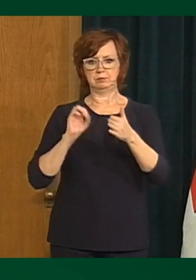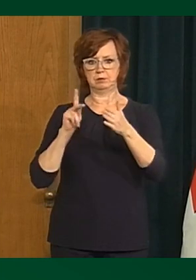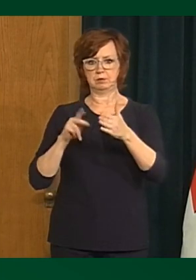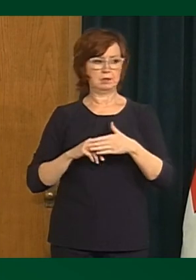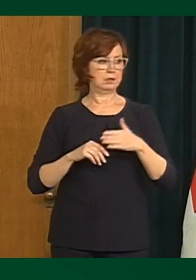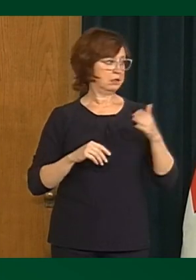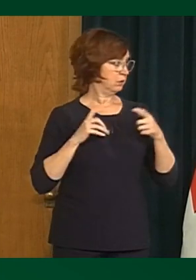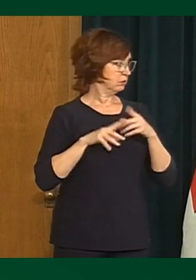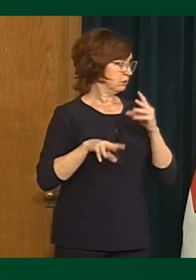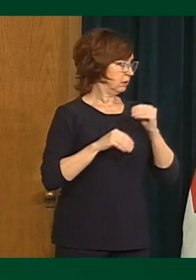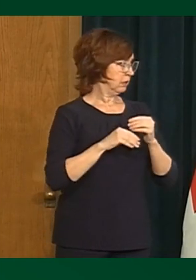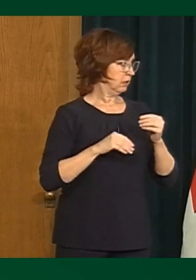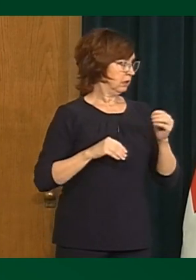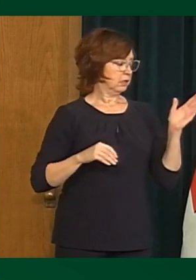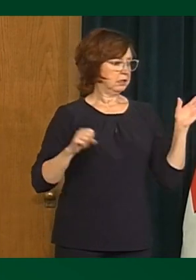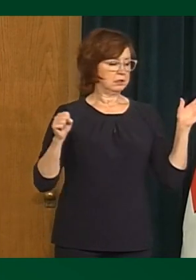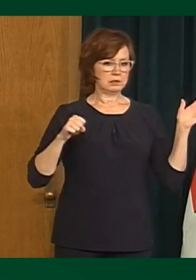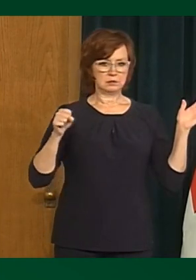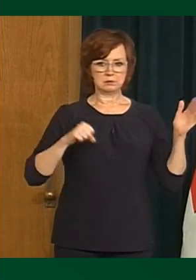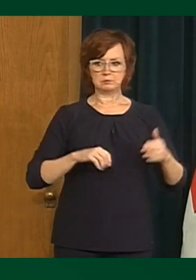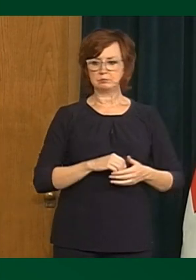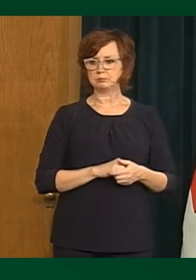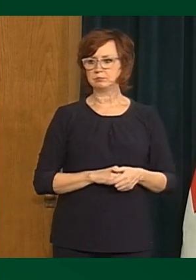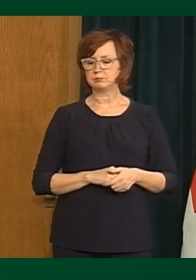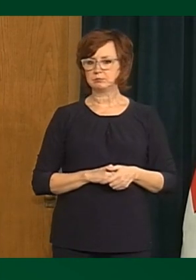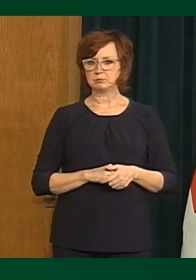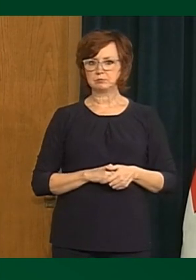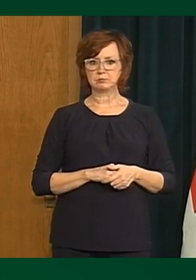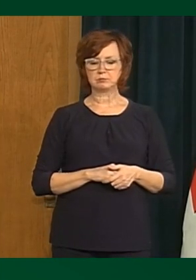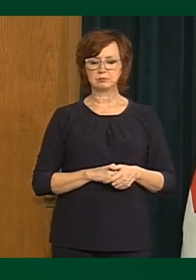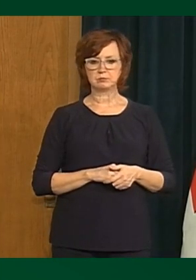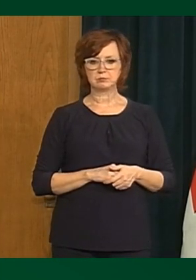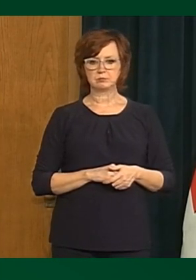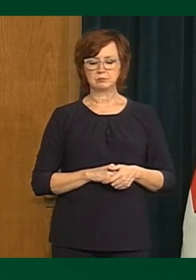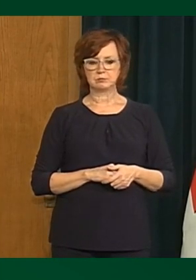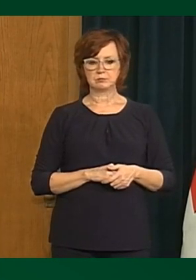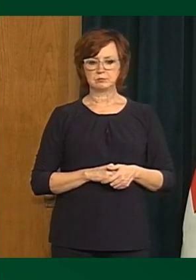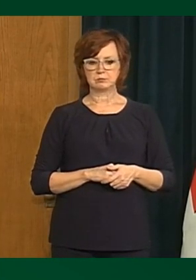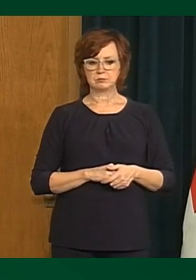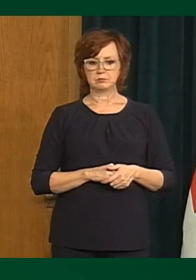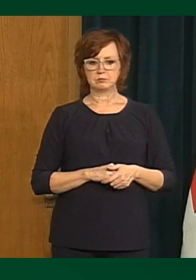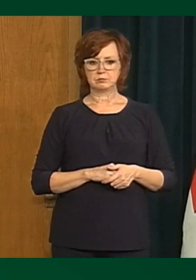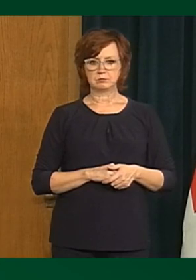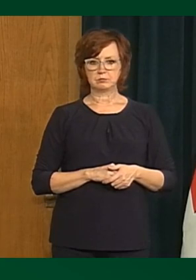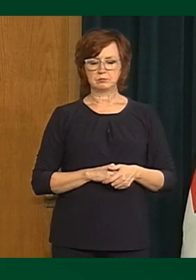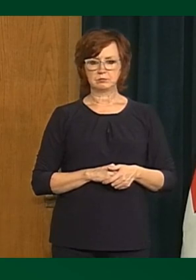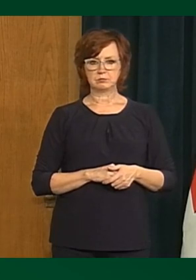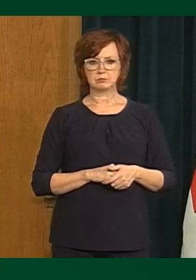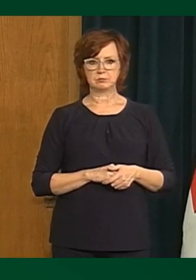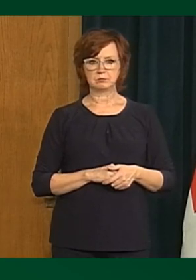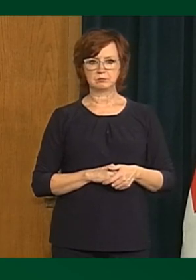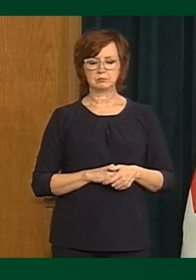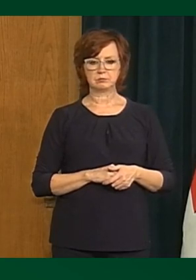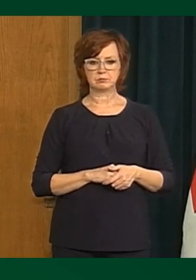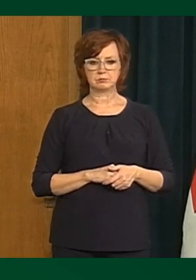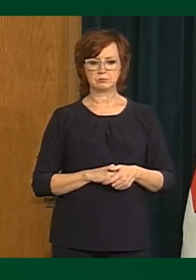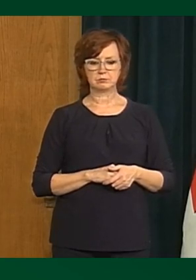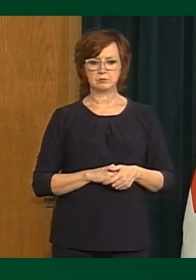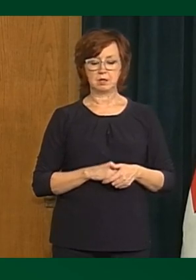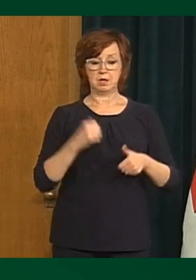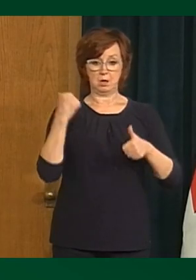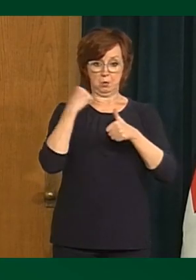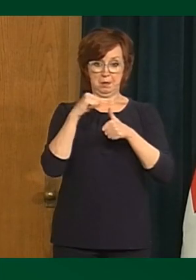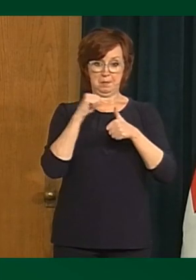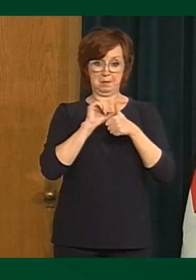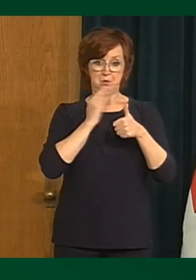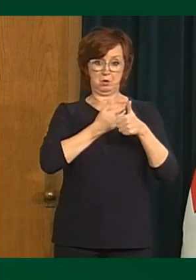Anything to add to that? Yeah, I mean, I would just add that if you look at how the phases were structured, we already learned a lot